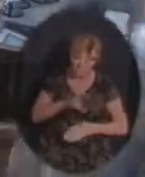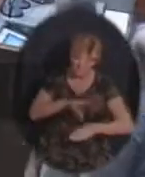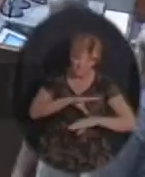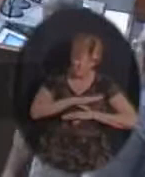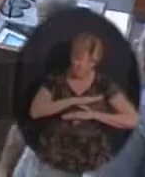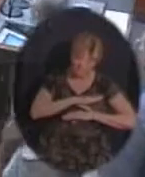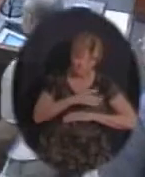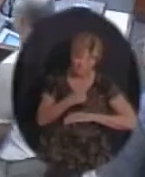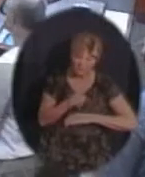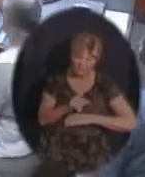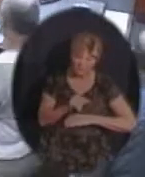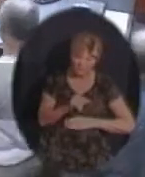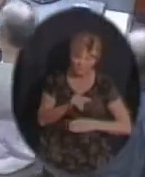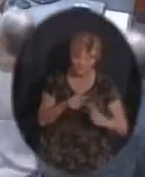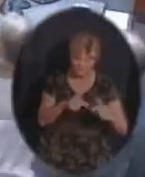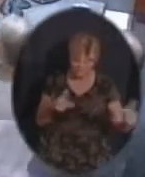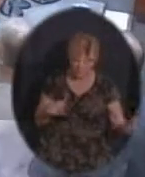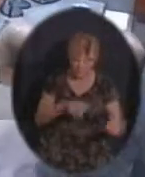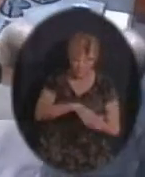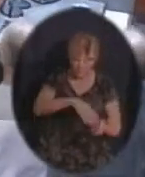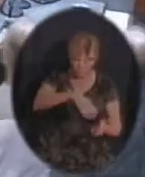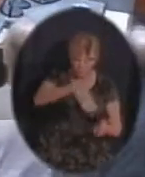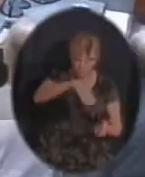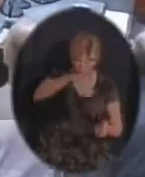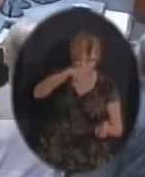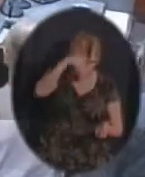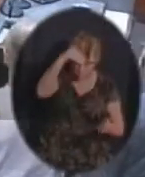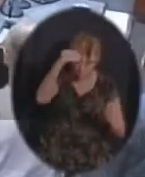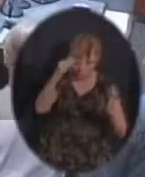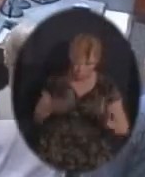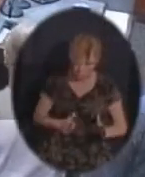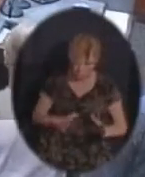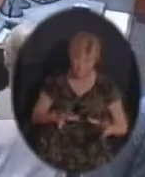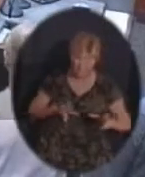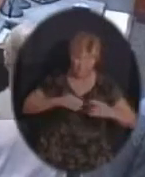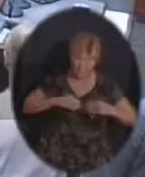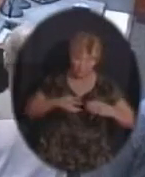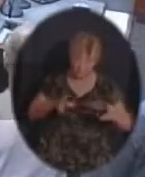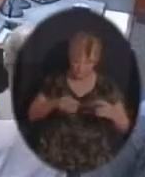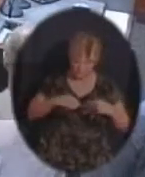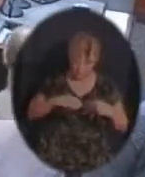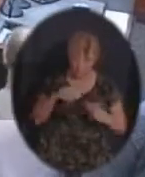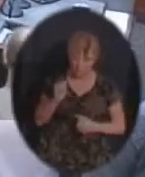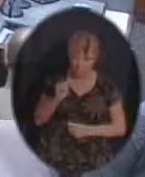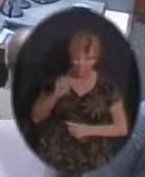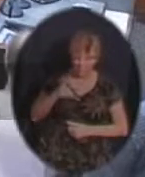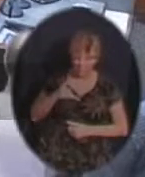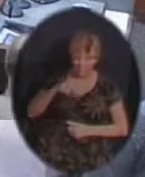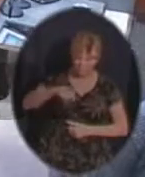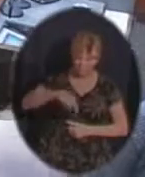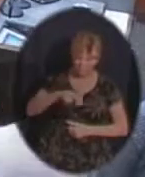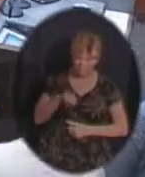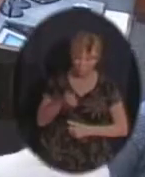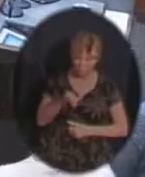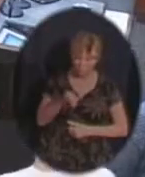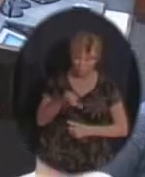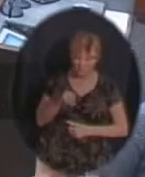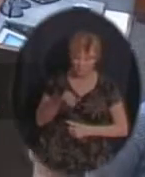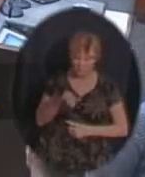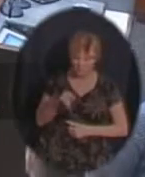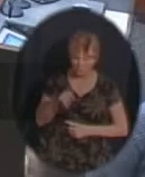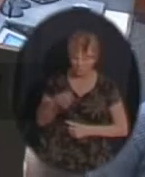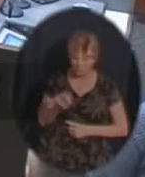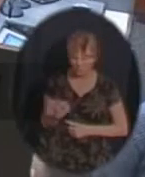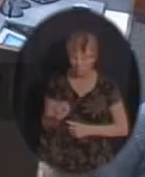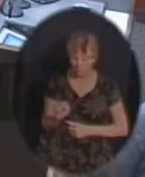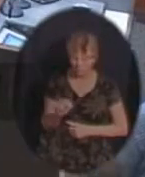One of the comments made here tonight is that the additional planning time is a side benefit, and I completely agree with that. It's important, I think, whenever